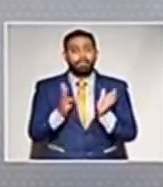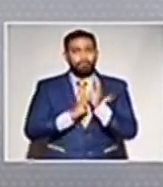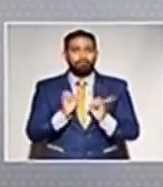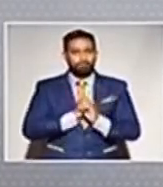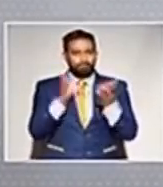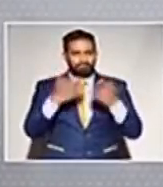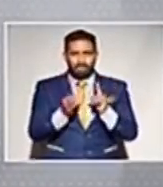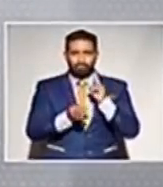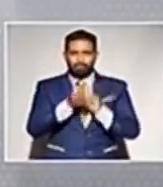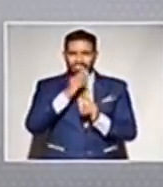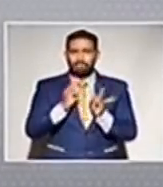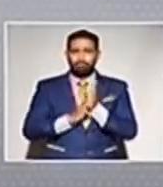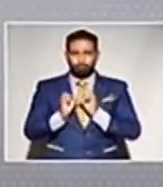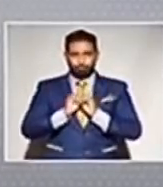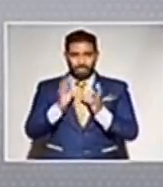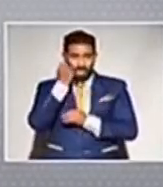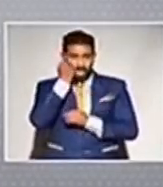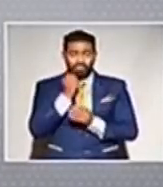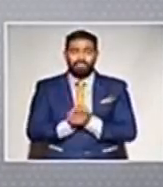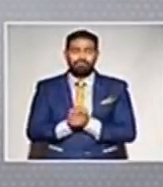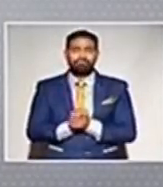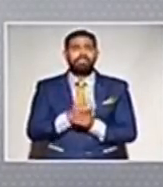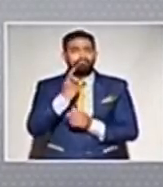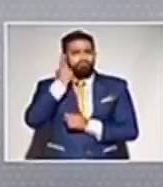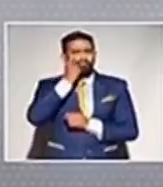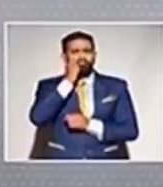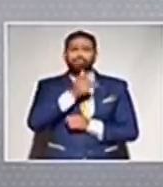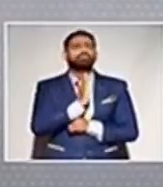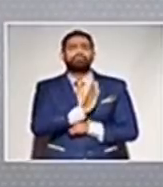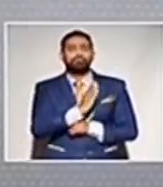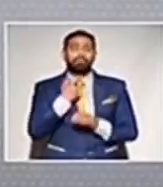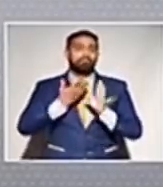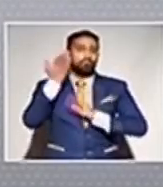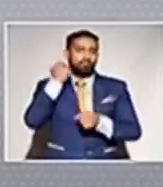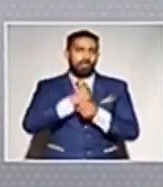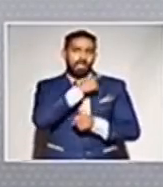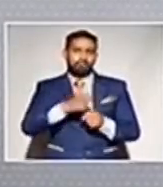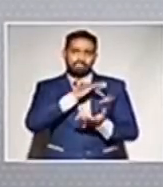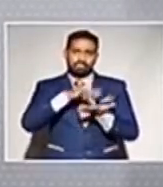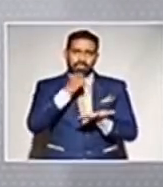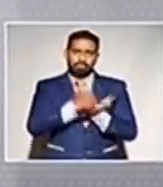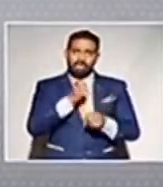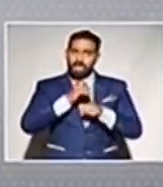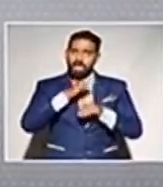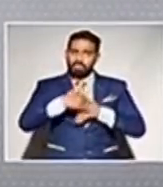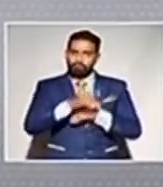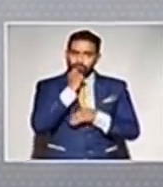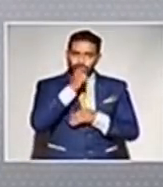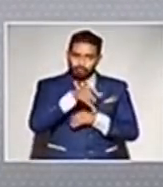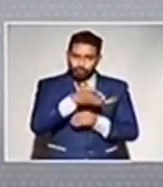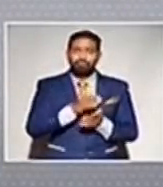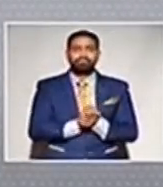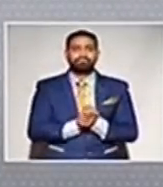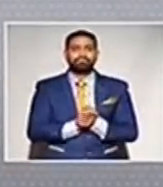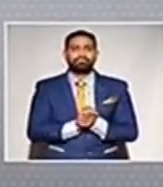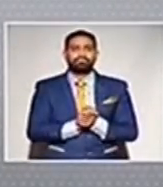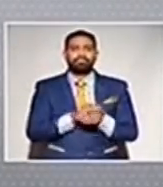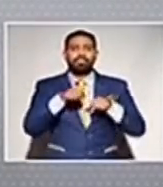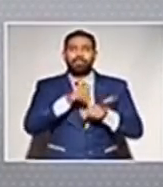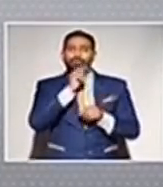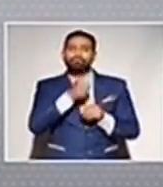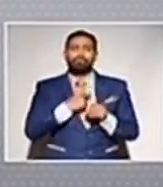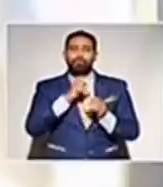Division, the experts are former Governor of the Central Bank and former Director of Economic Affairs of the Commonwealth Secretariat, Dr.